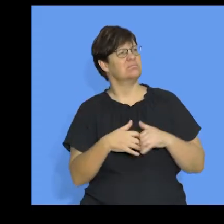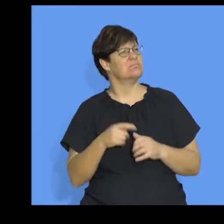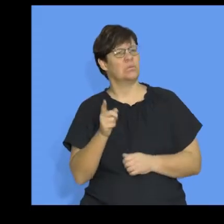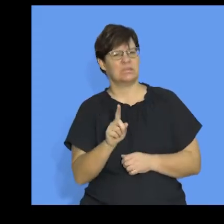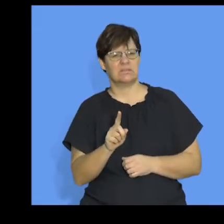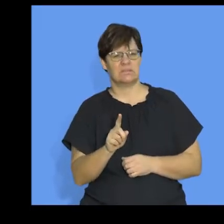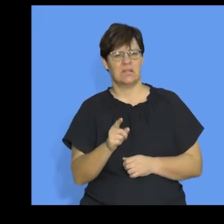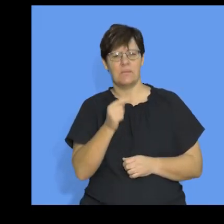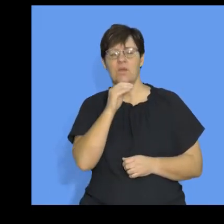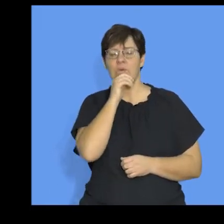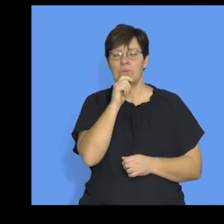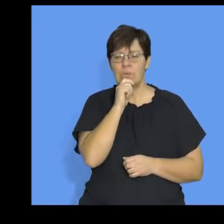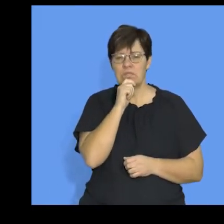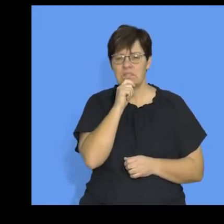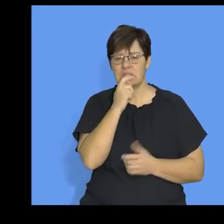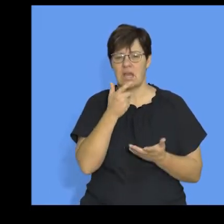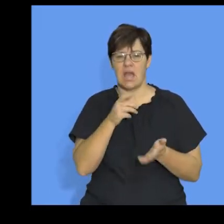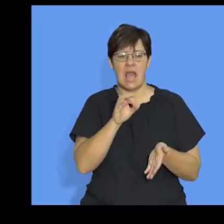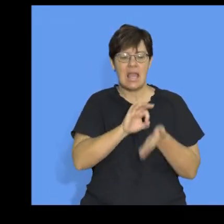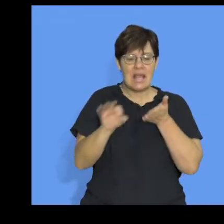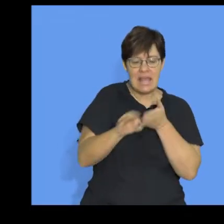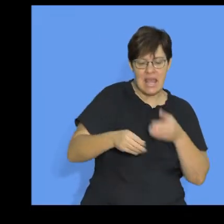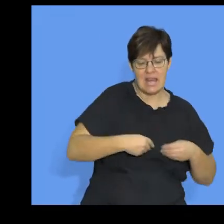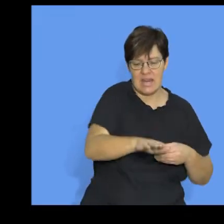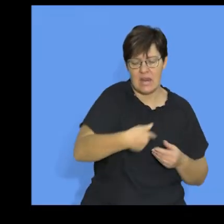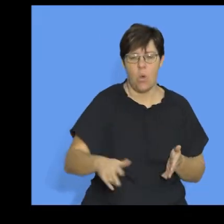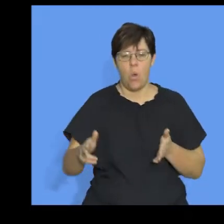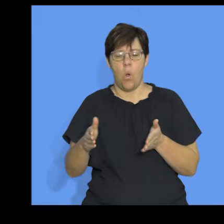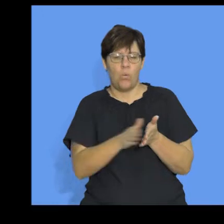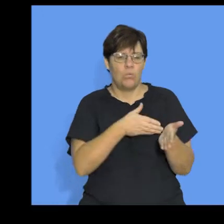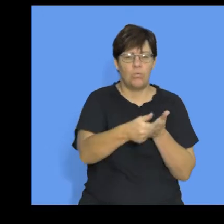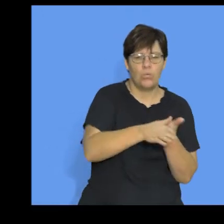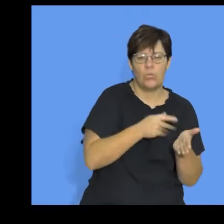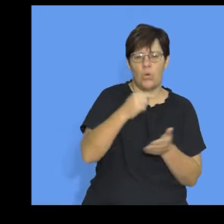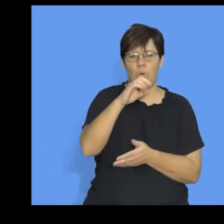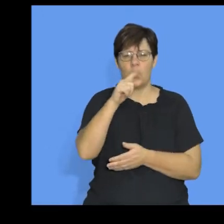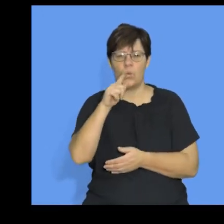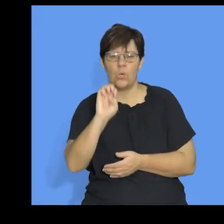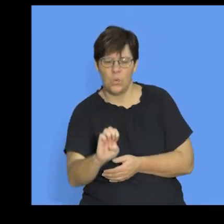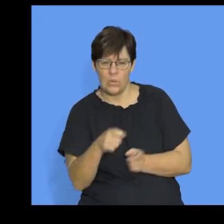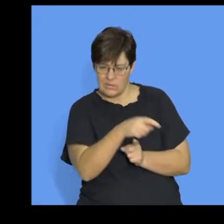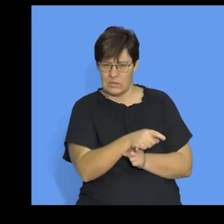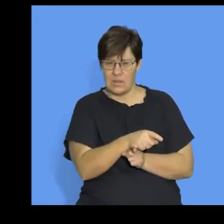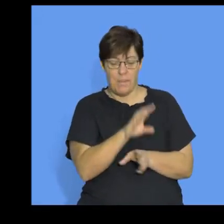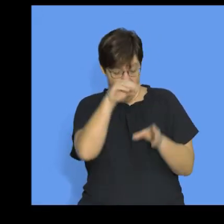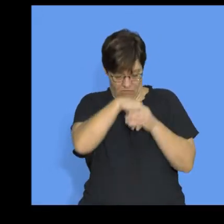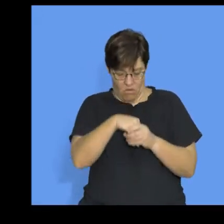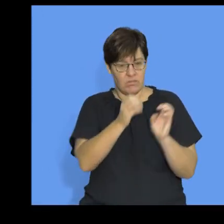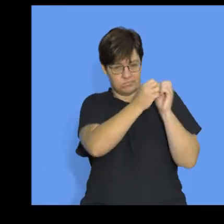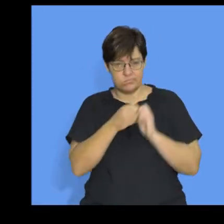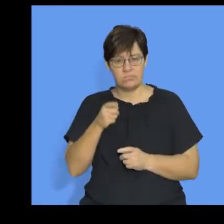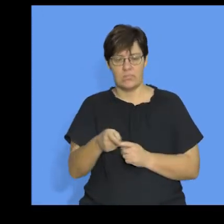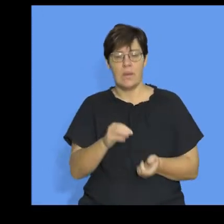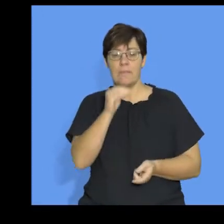lubricants that you are using, or the cleaning materials, or the glue, they are involved in the making of the product, but they're not